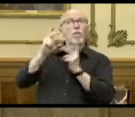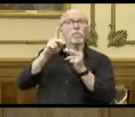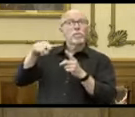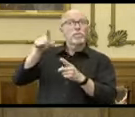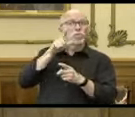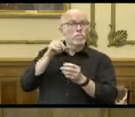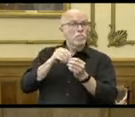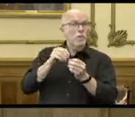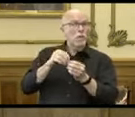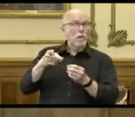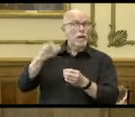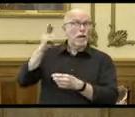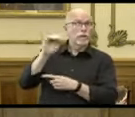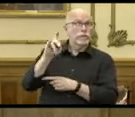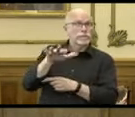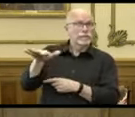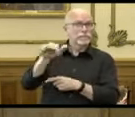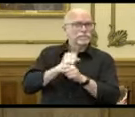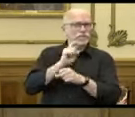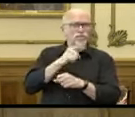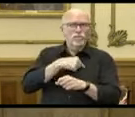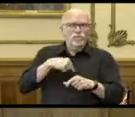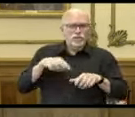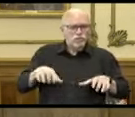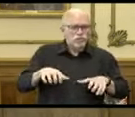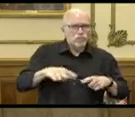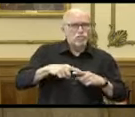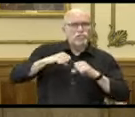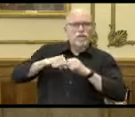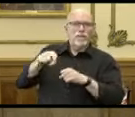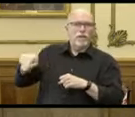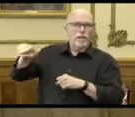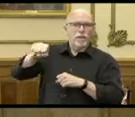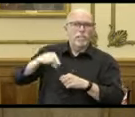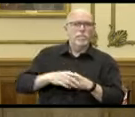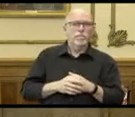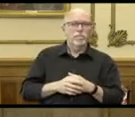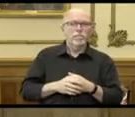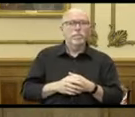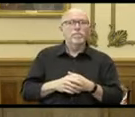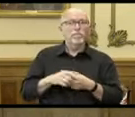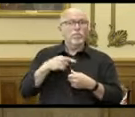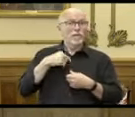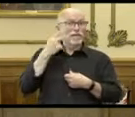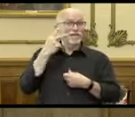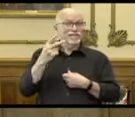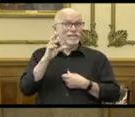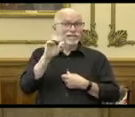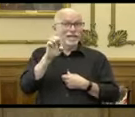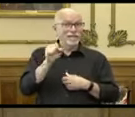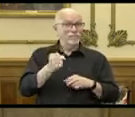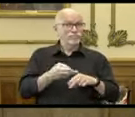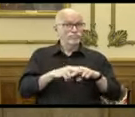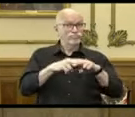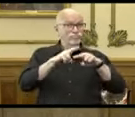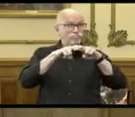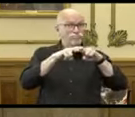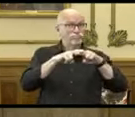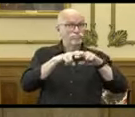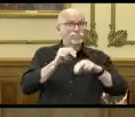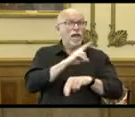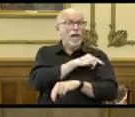more vulnerable, that we're making sure that we're doing everything that we can to protect them. As we see the cases rise and